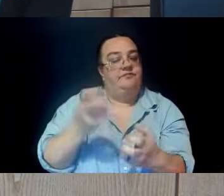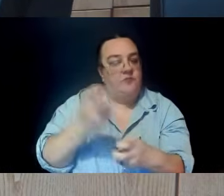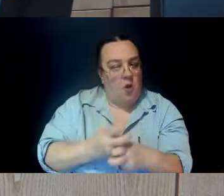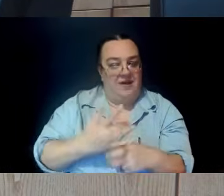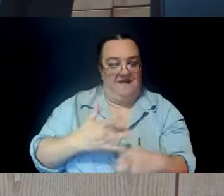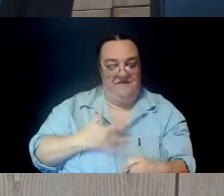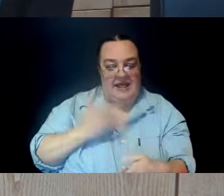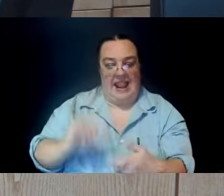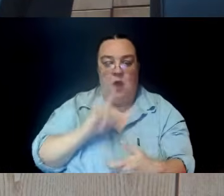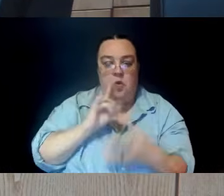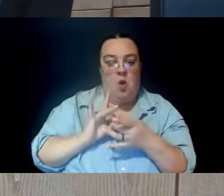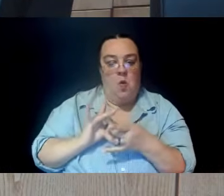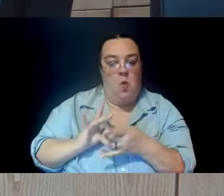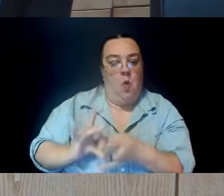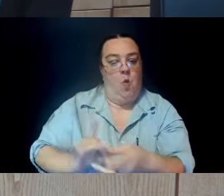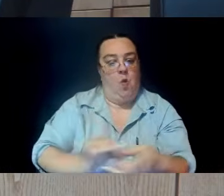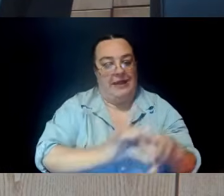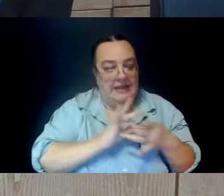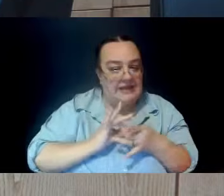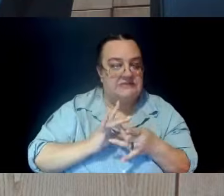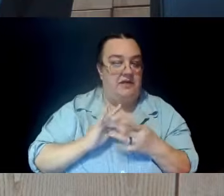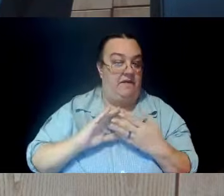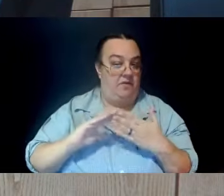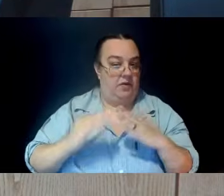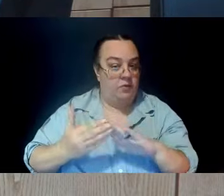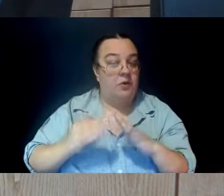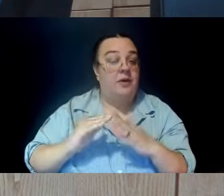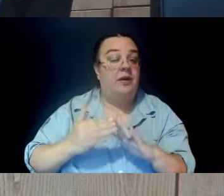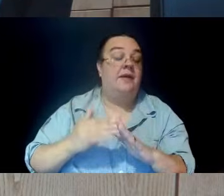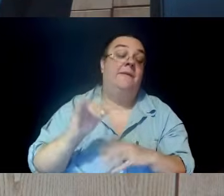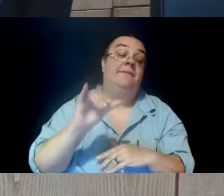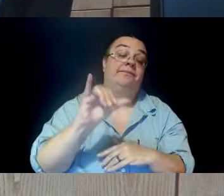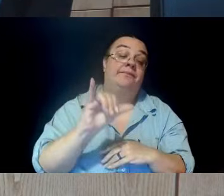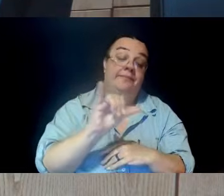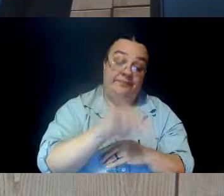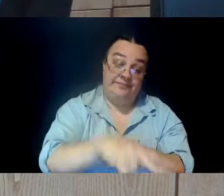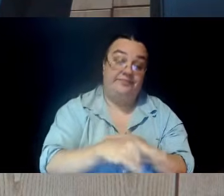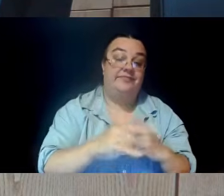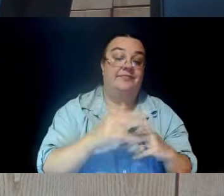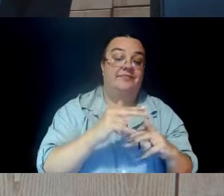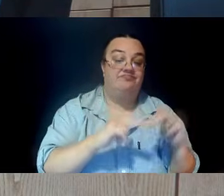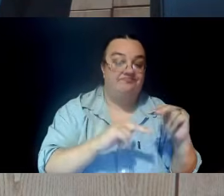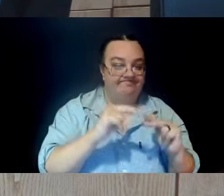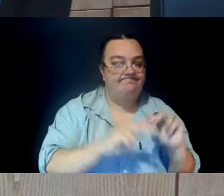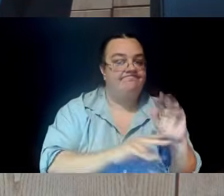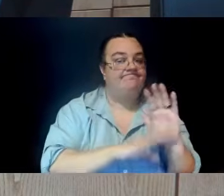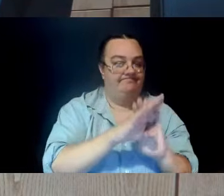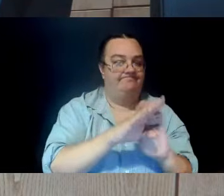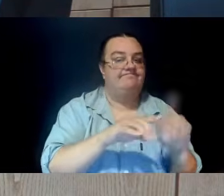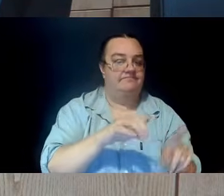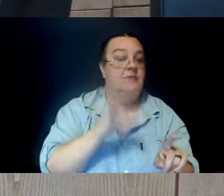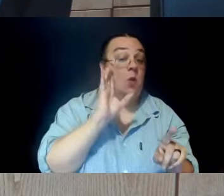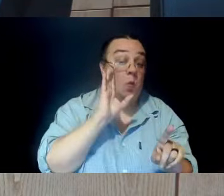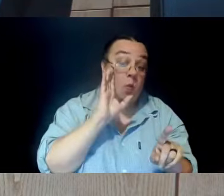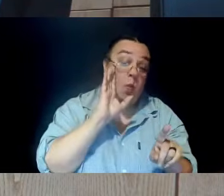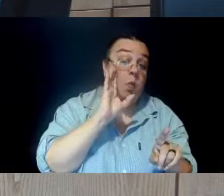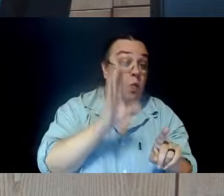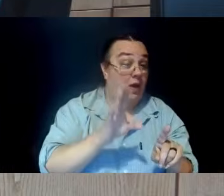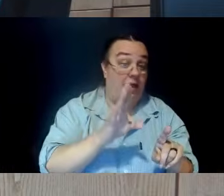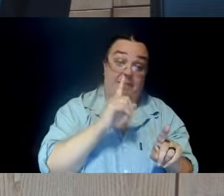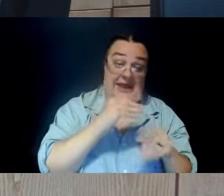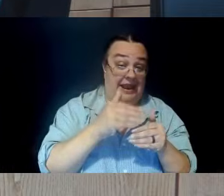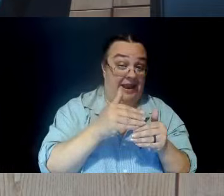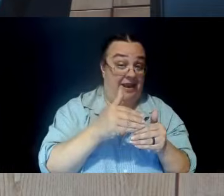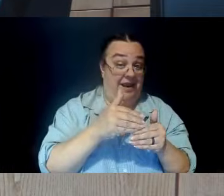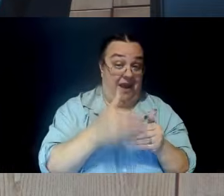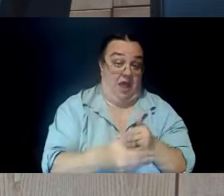cohesive community. This development is going to be right next to us, and it's going to